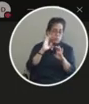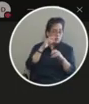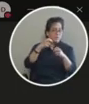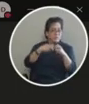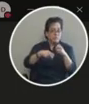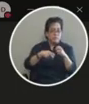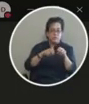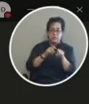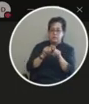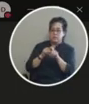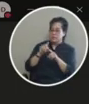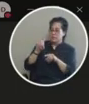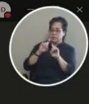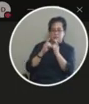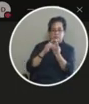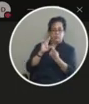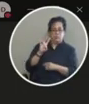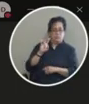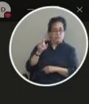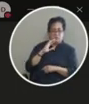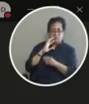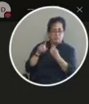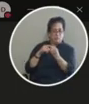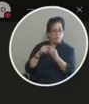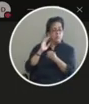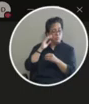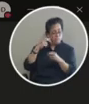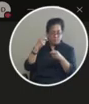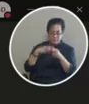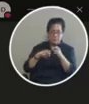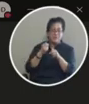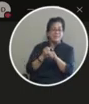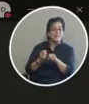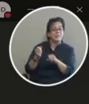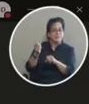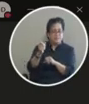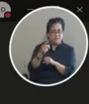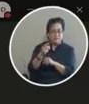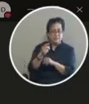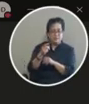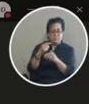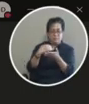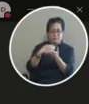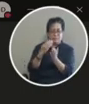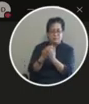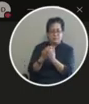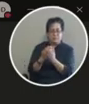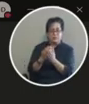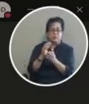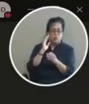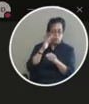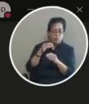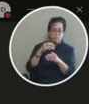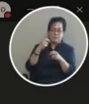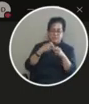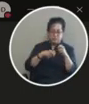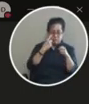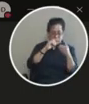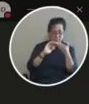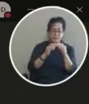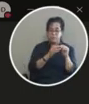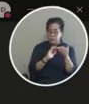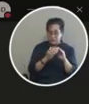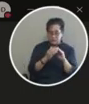like Representative Rivera talked about. It's going to be extremely difficult in next year's budget, and it's going to be difficult for our community as